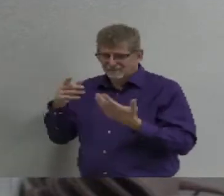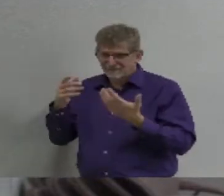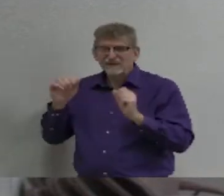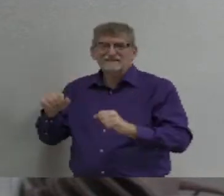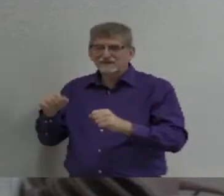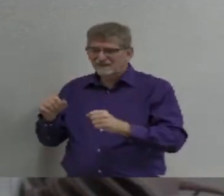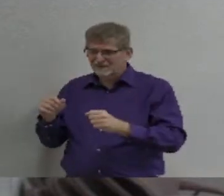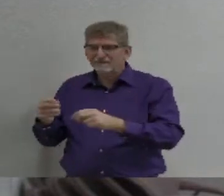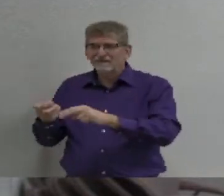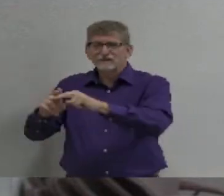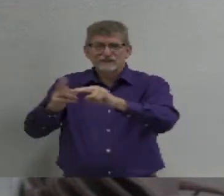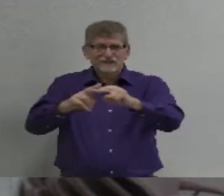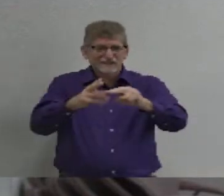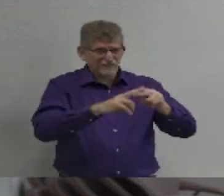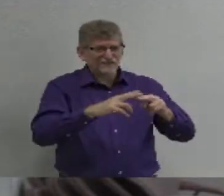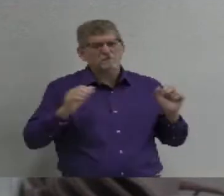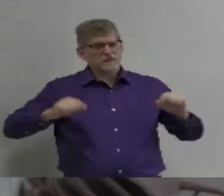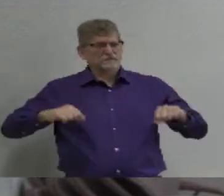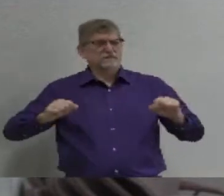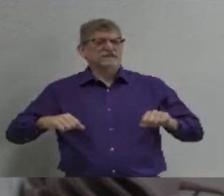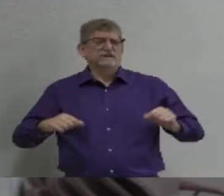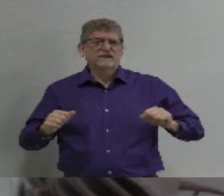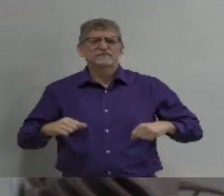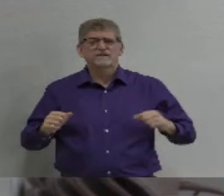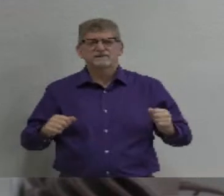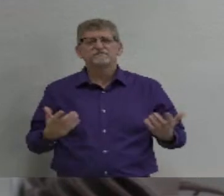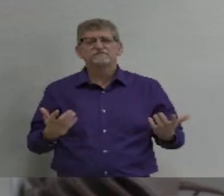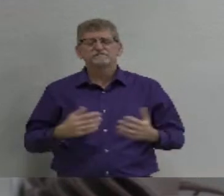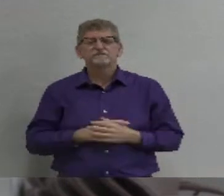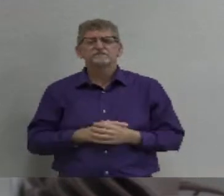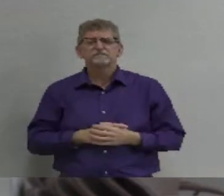other factor that is